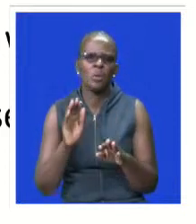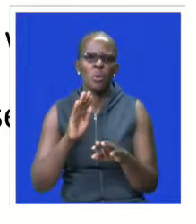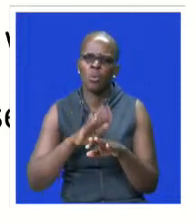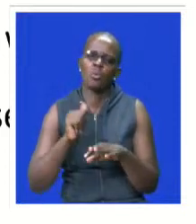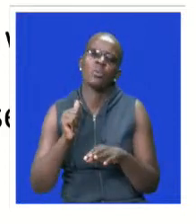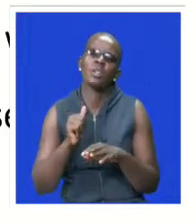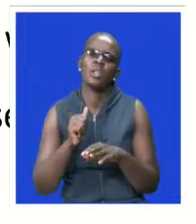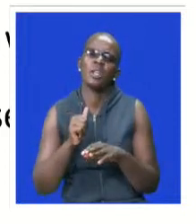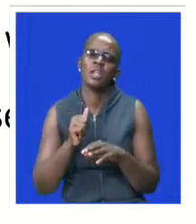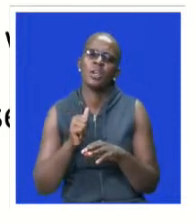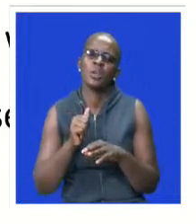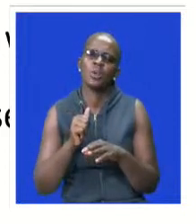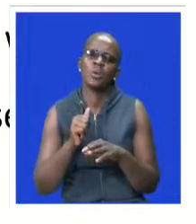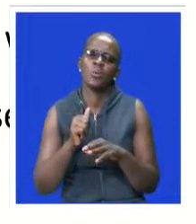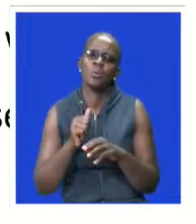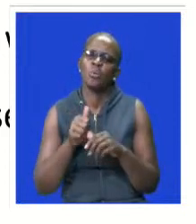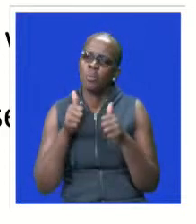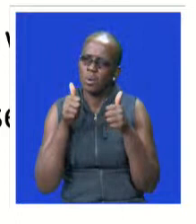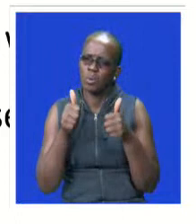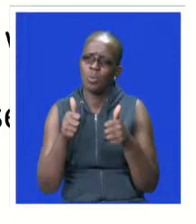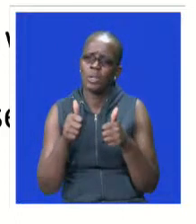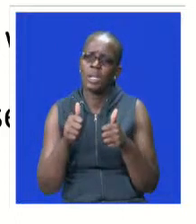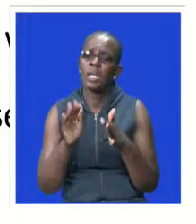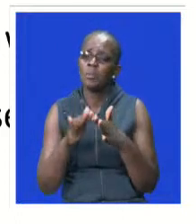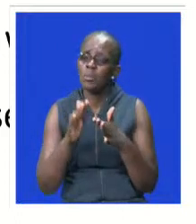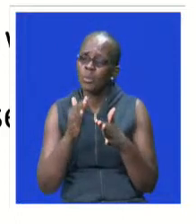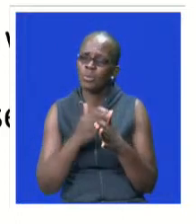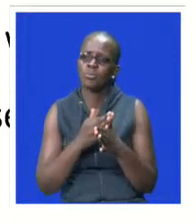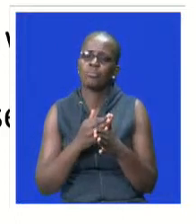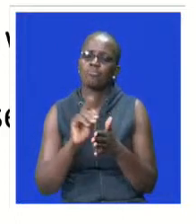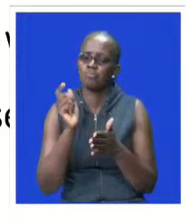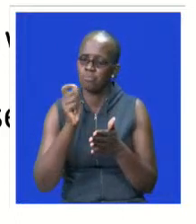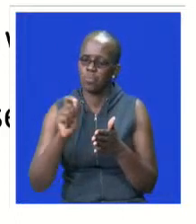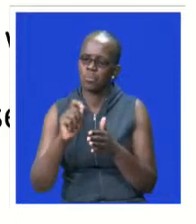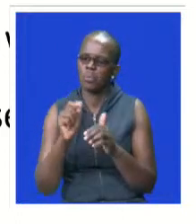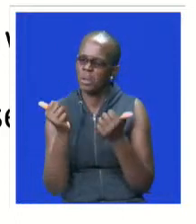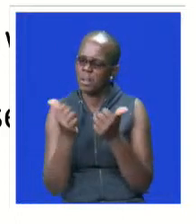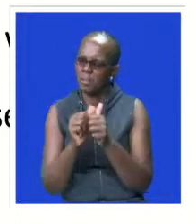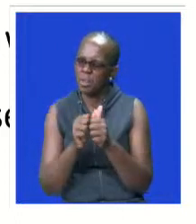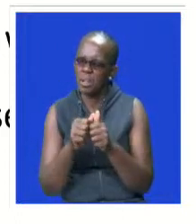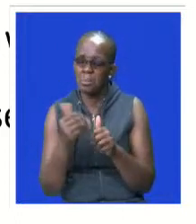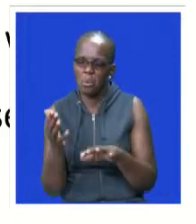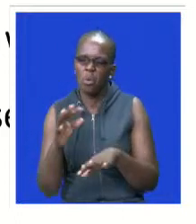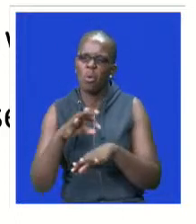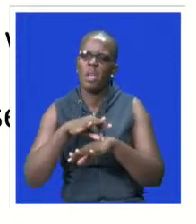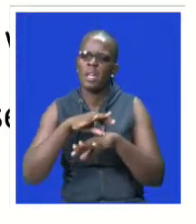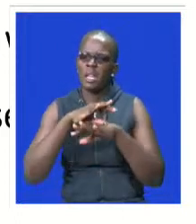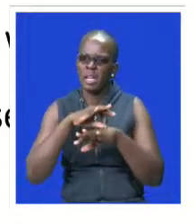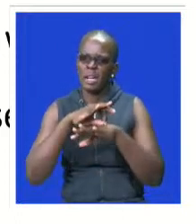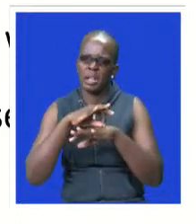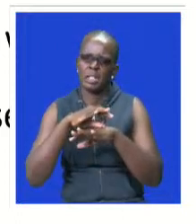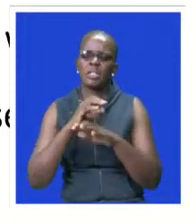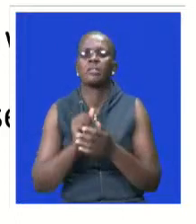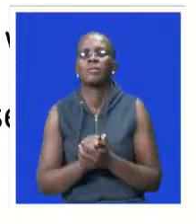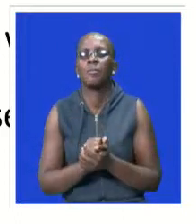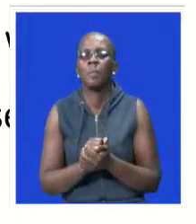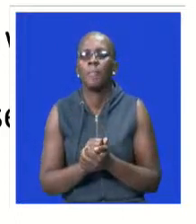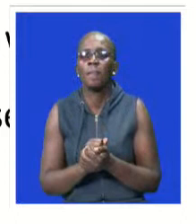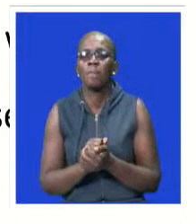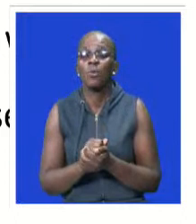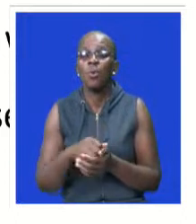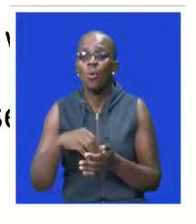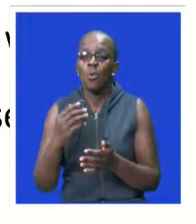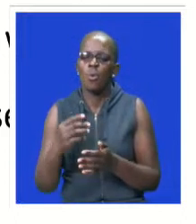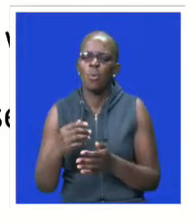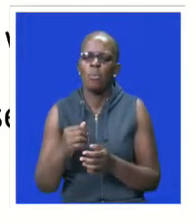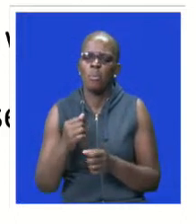to a relative, such as when you are writing to your friend, such as when you're writing to your peers, and your peers might be your colleagues, and